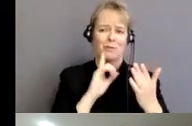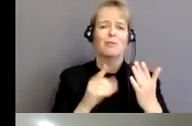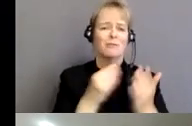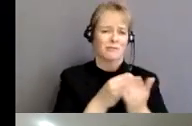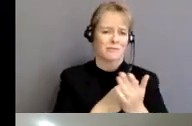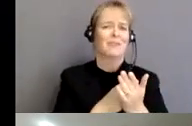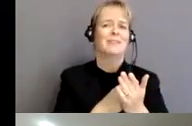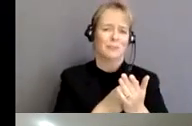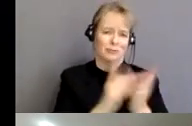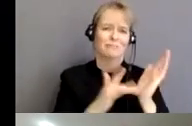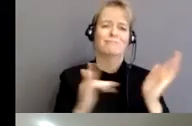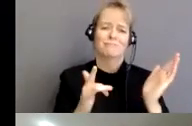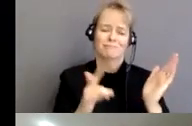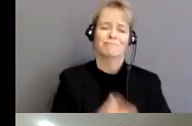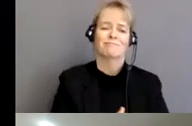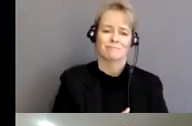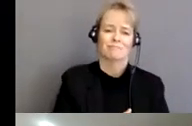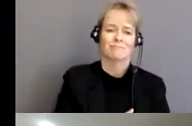with financial abuse.